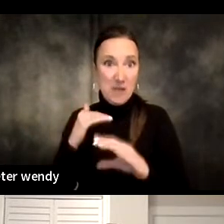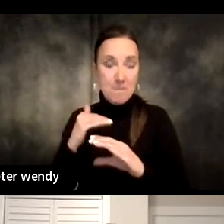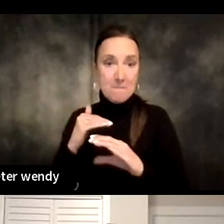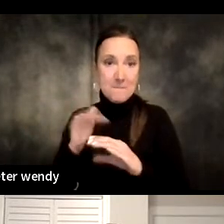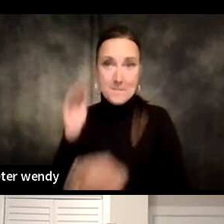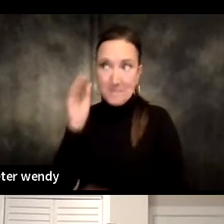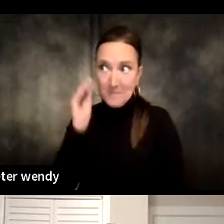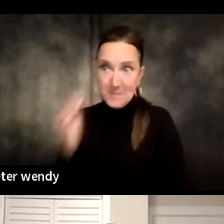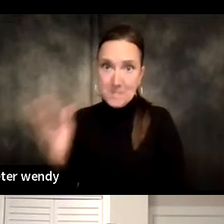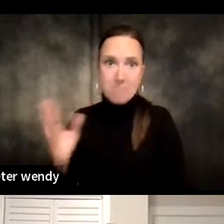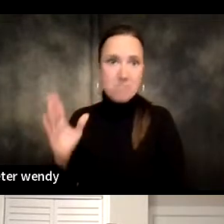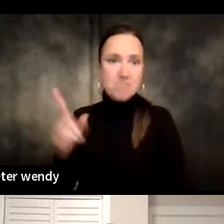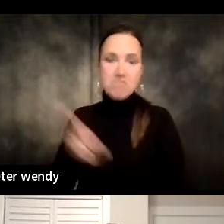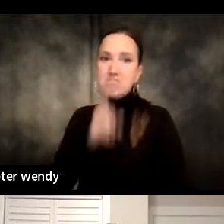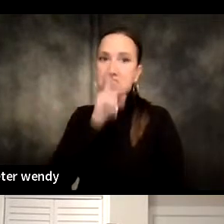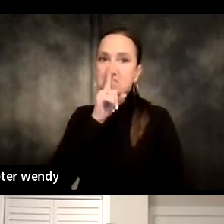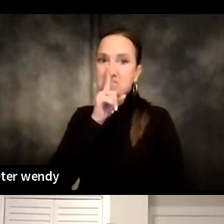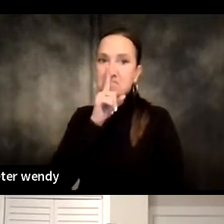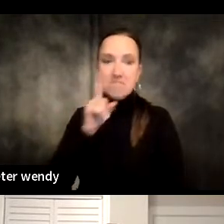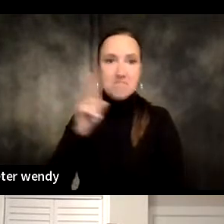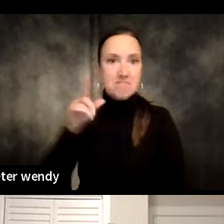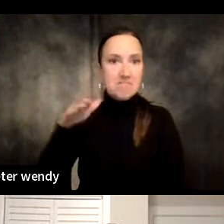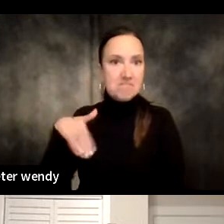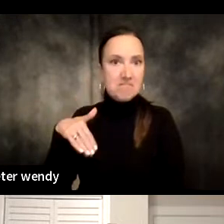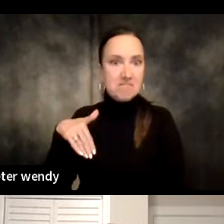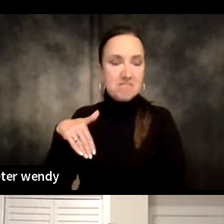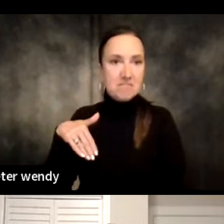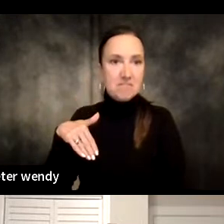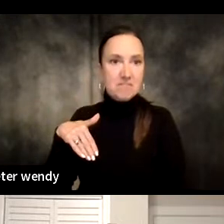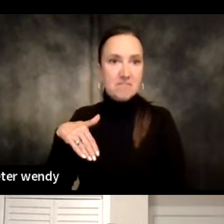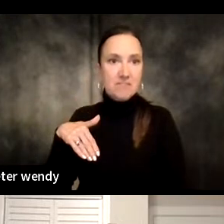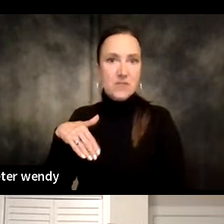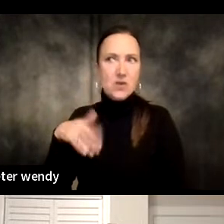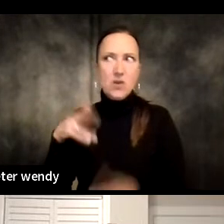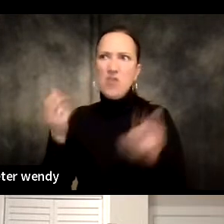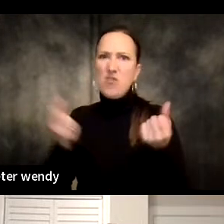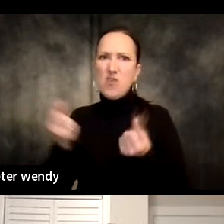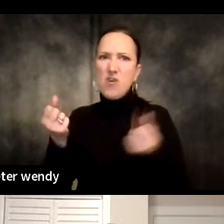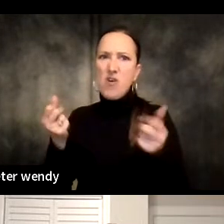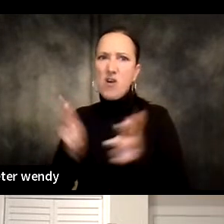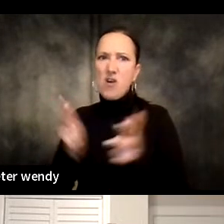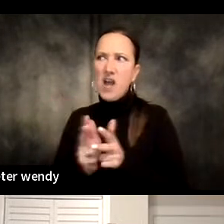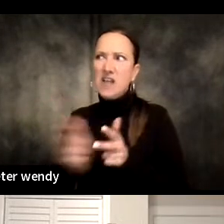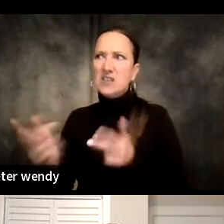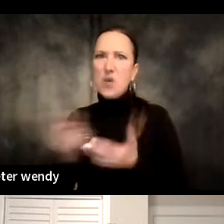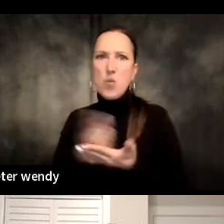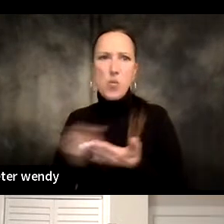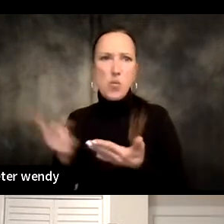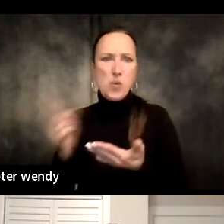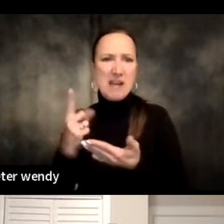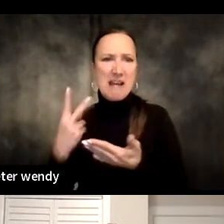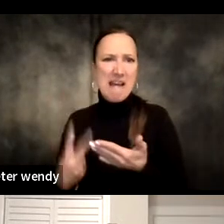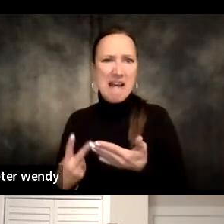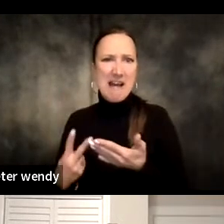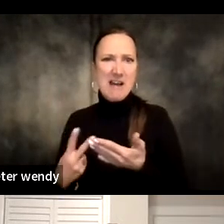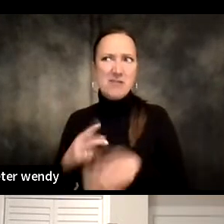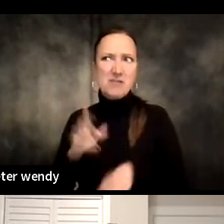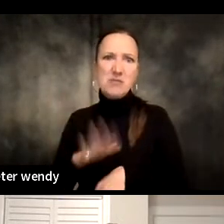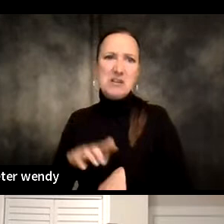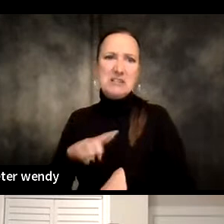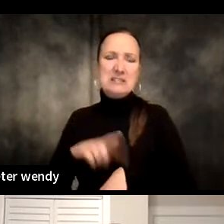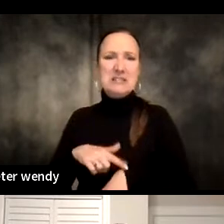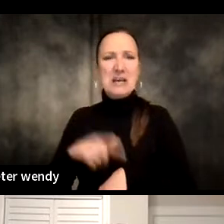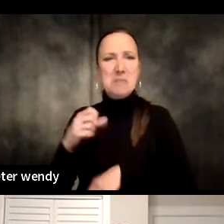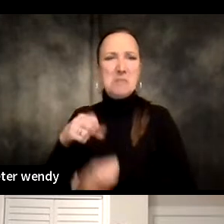had not heard anything back. This car accident took place about a week and a half ago, around 11:30, close